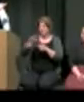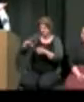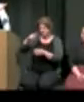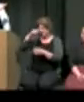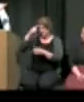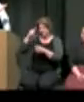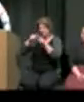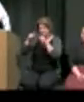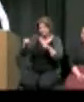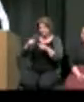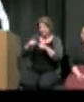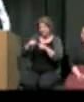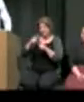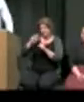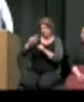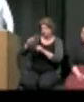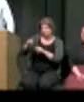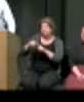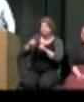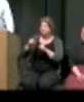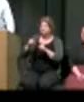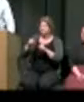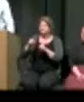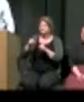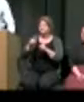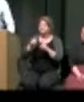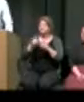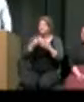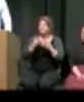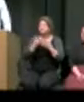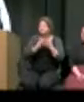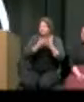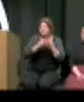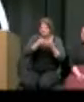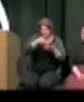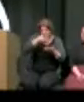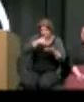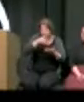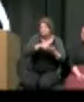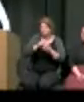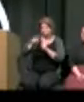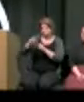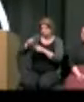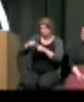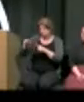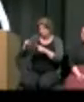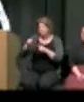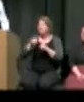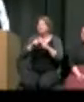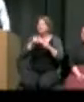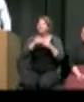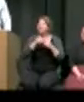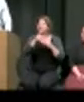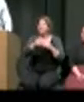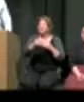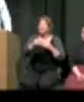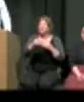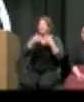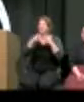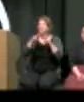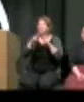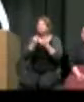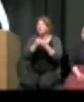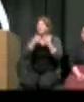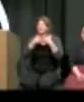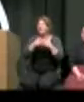black square there where we offload some screen debris out of the river. Next to that is a mechanic workshop just to repair